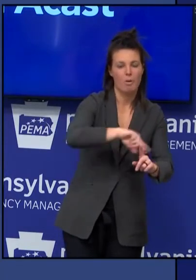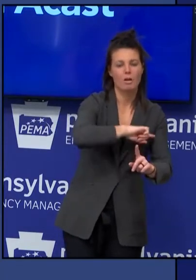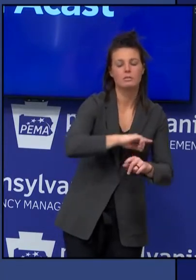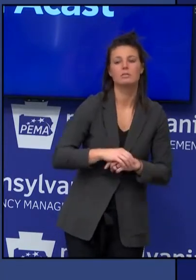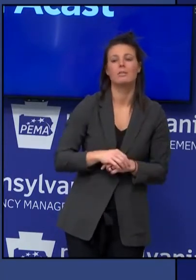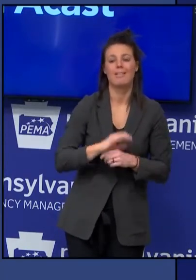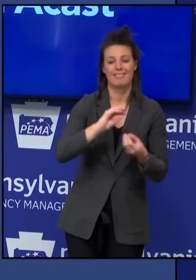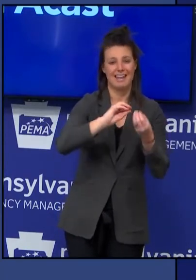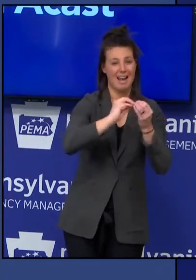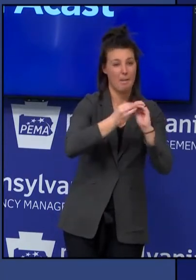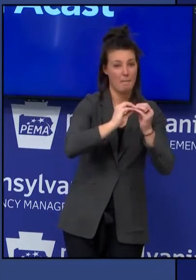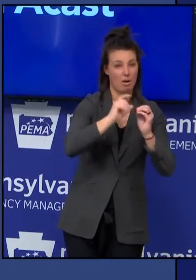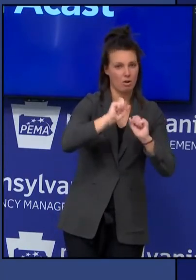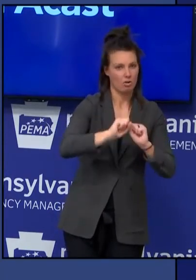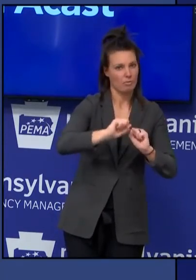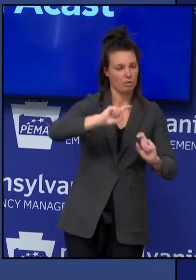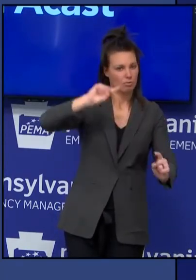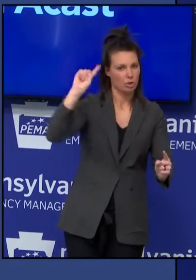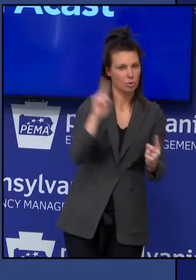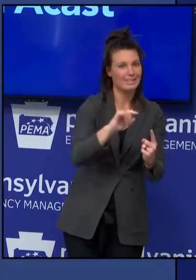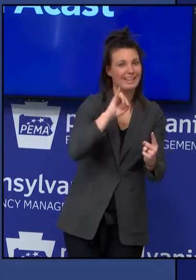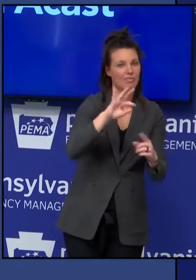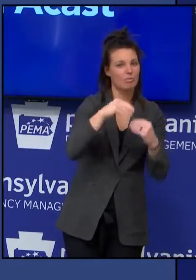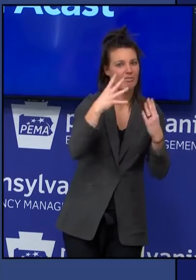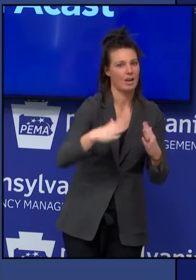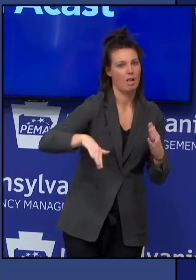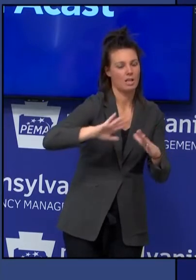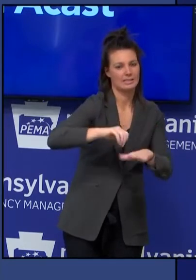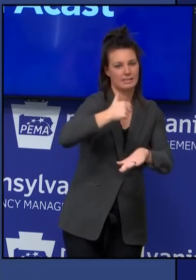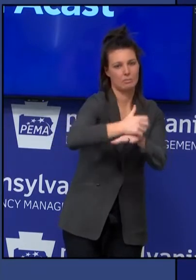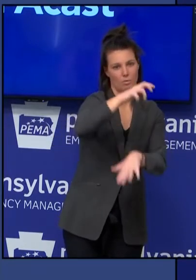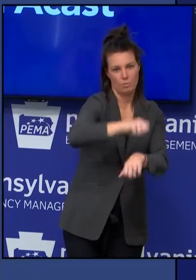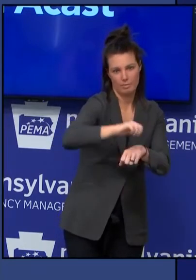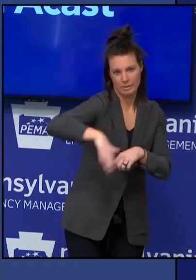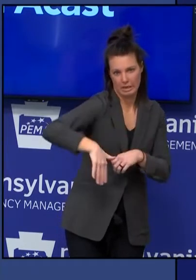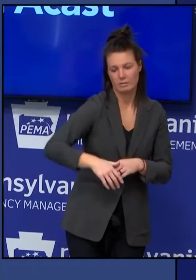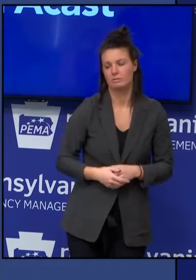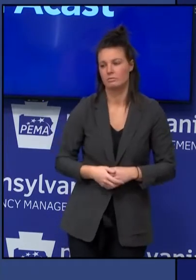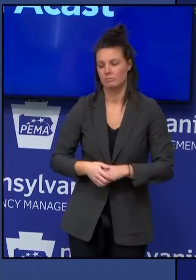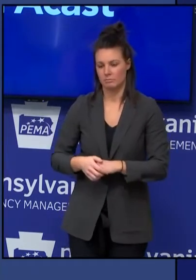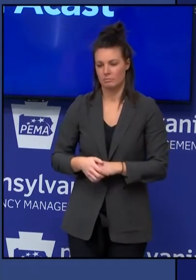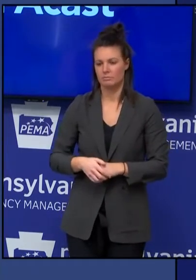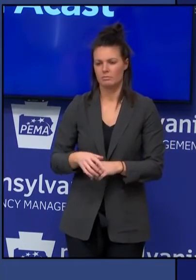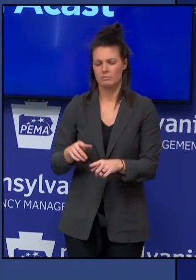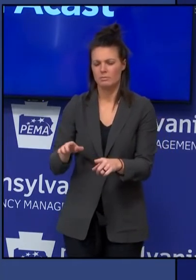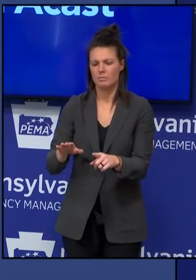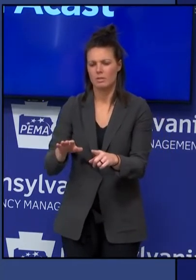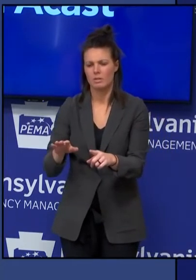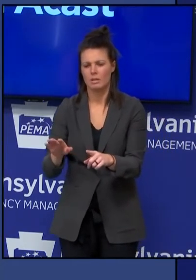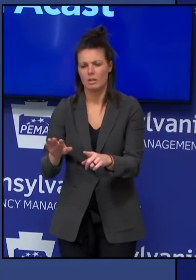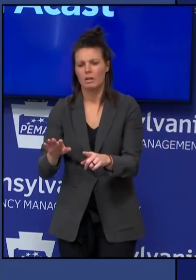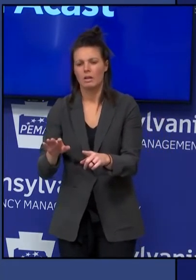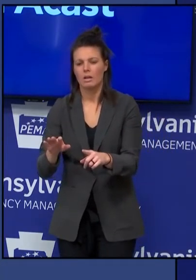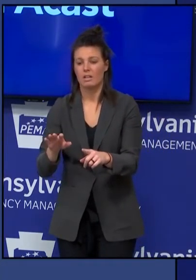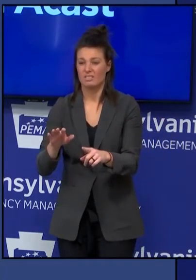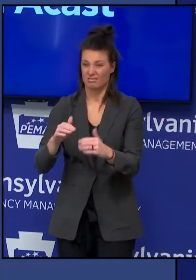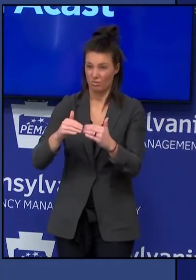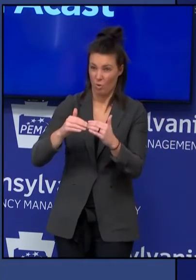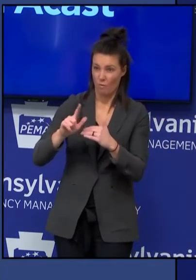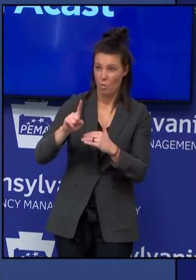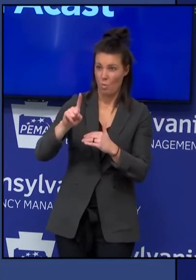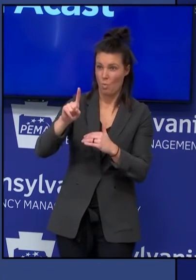that number could actually be reduced if the providers have not yet scheduled those appointments. So we could be talking over